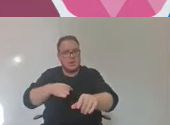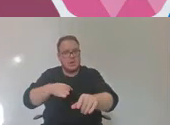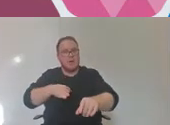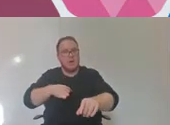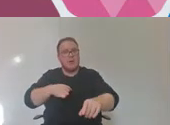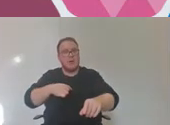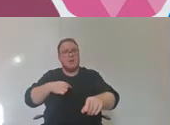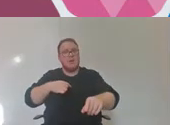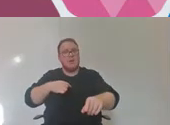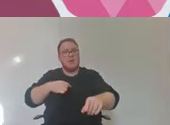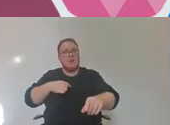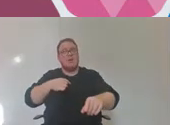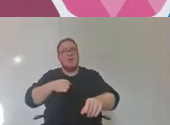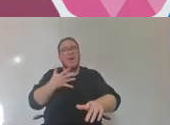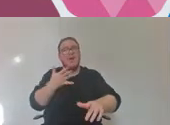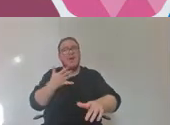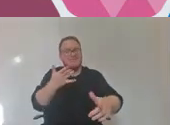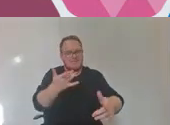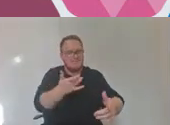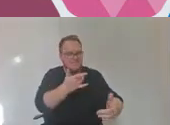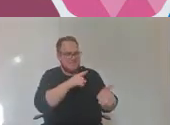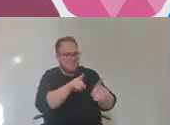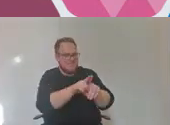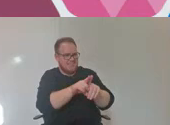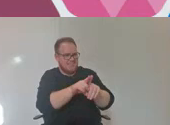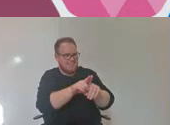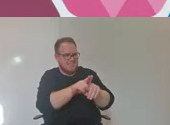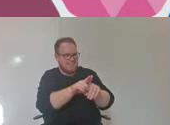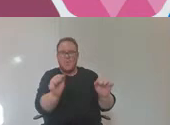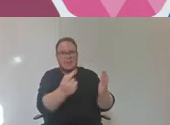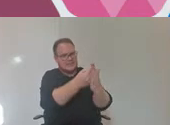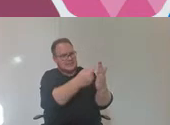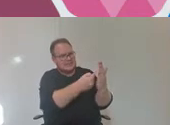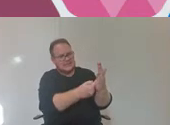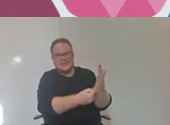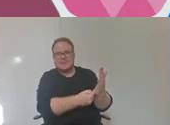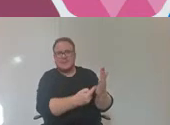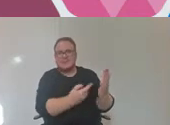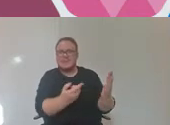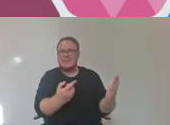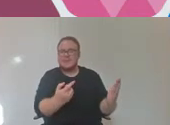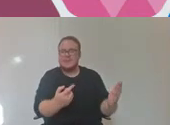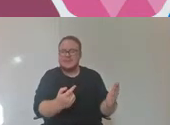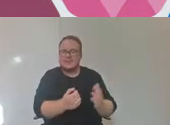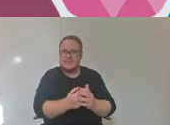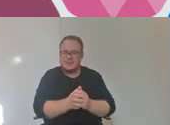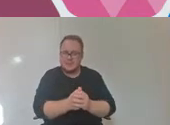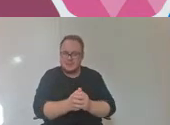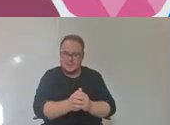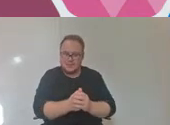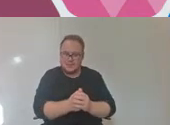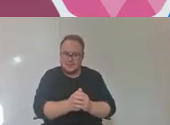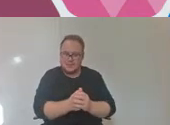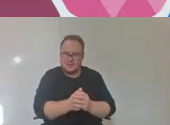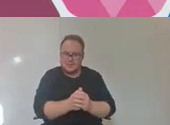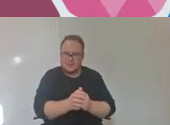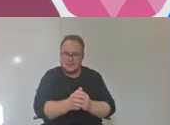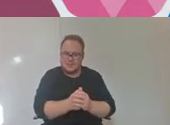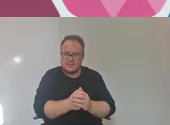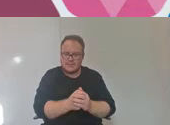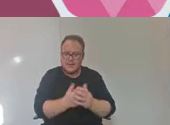very long waiting lists, how are you going to ensure during transition the successor bodies will still be holding